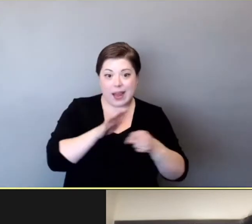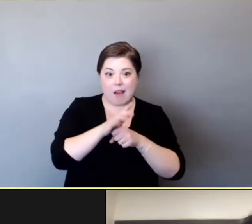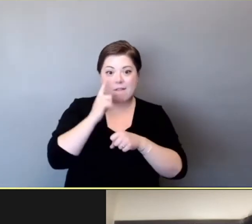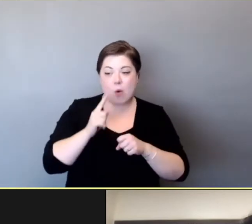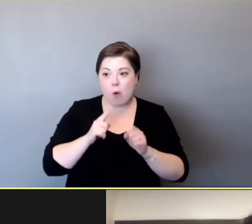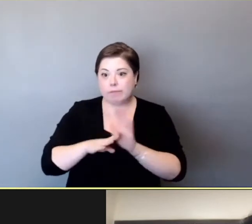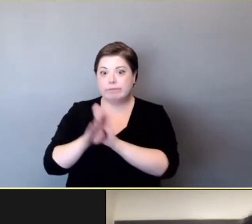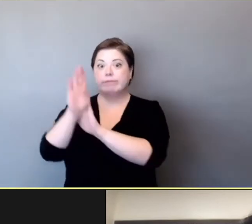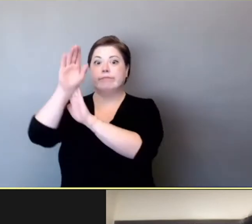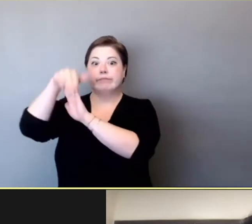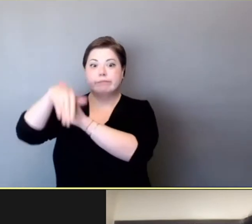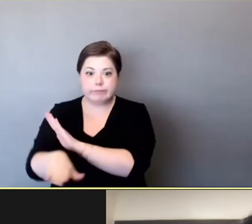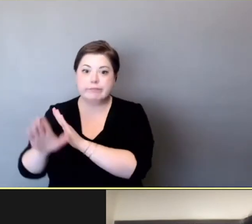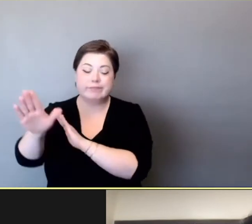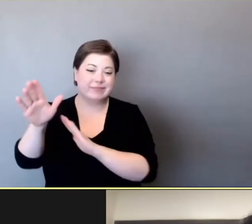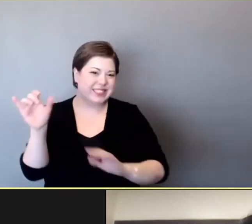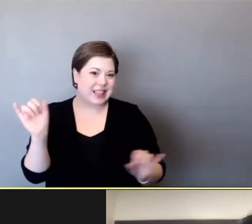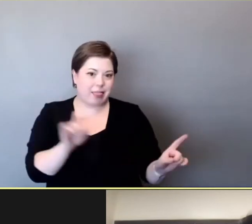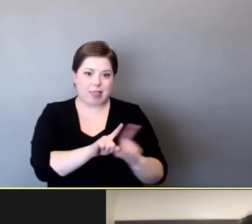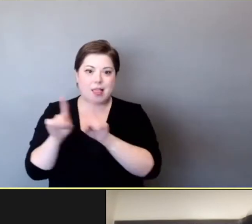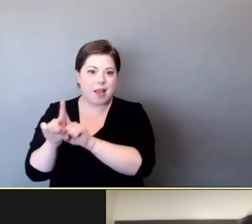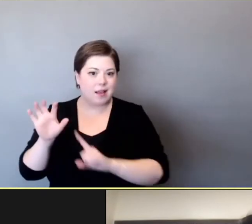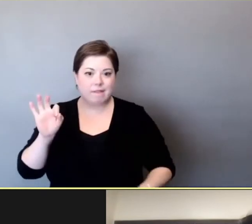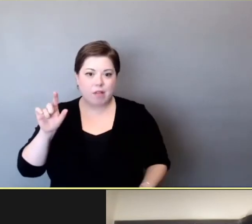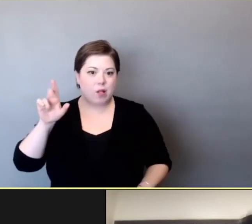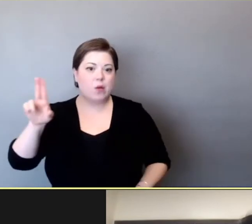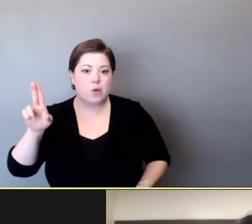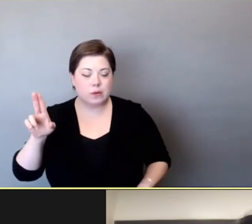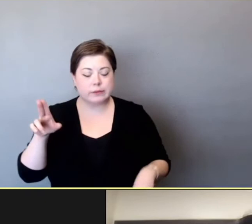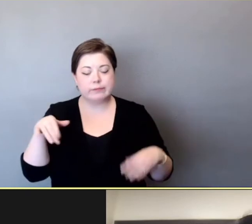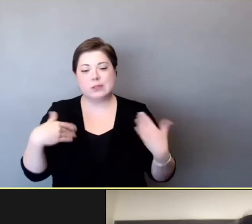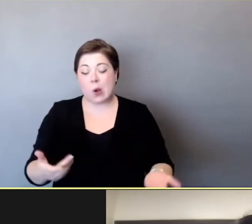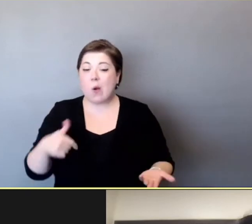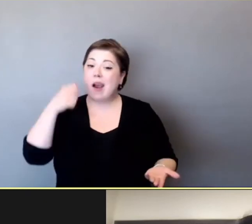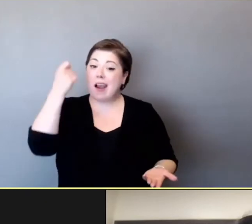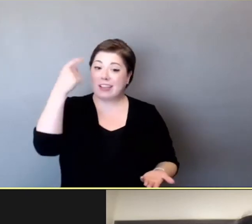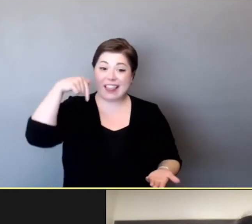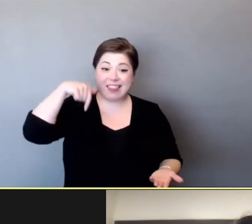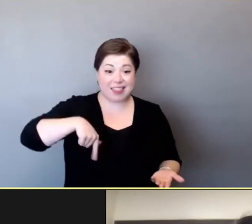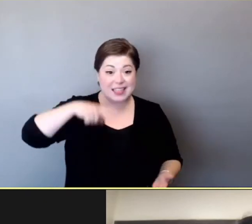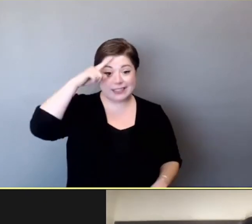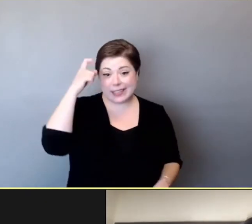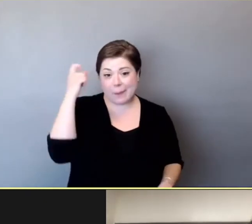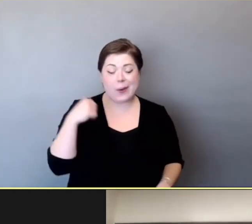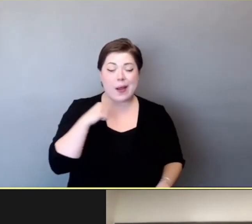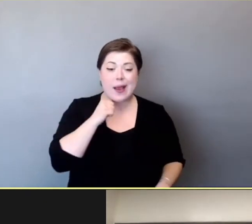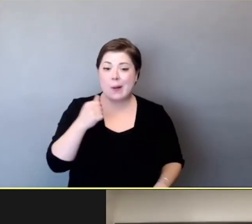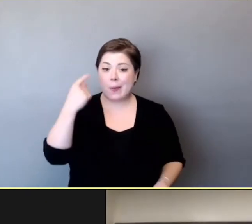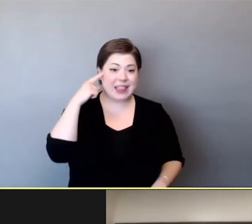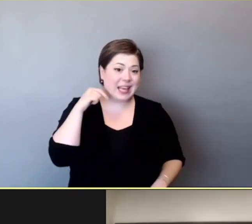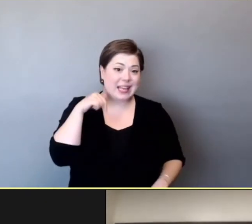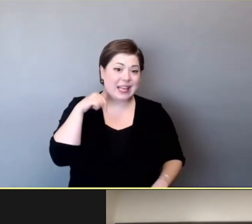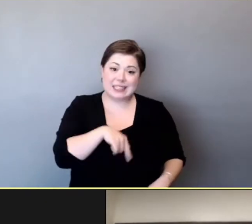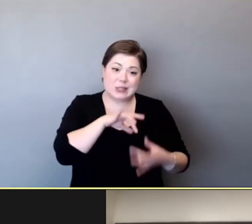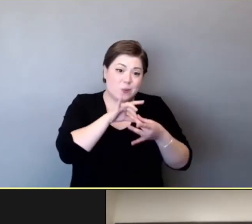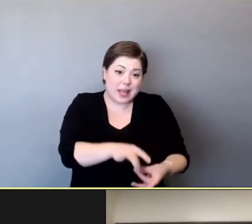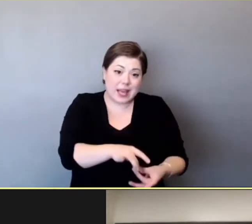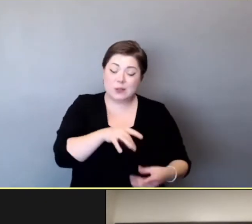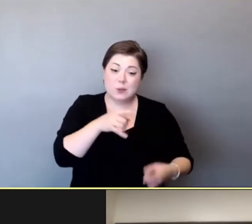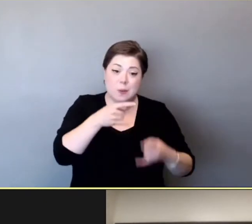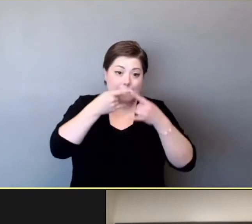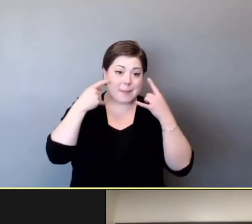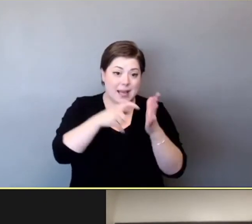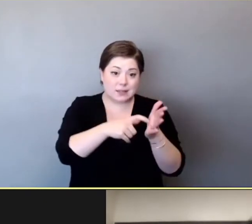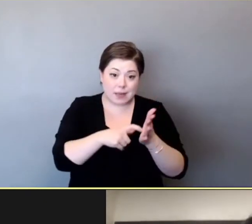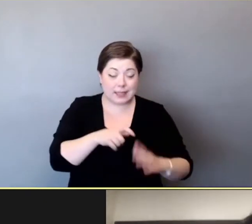similar to influenza. So I don't think what we're seeing in the summer is a mask mandate. As far as, hey, as soon as